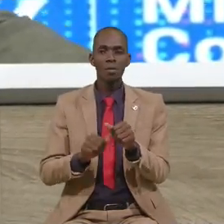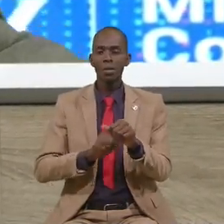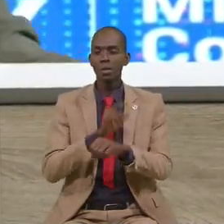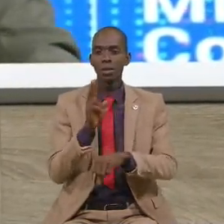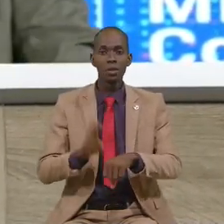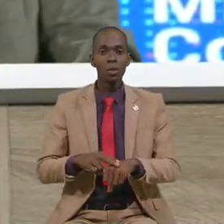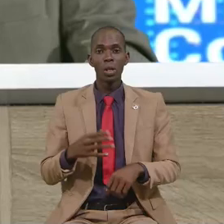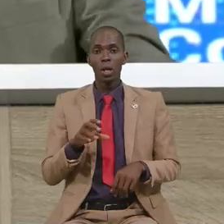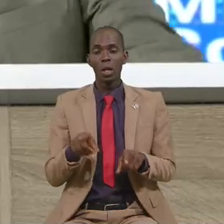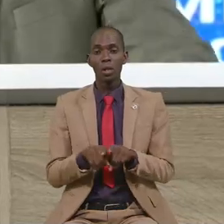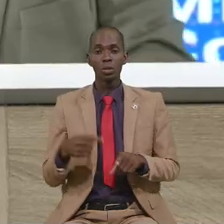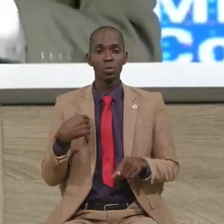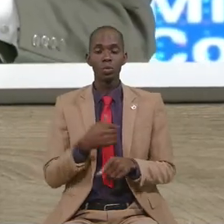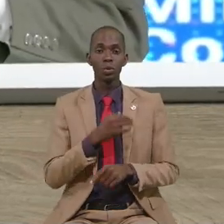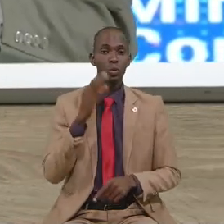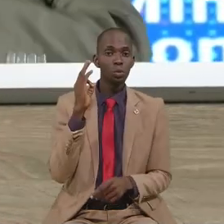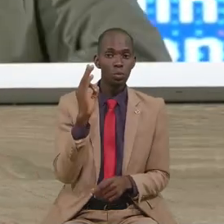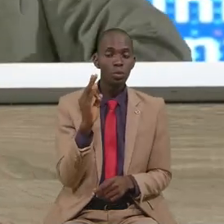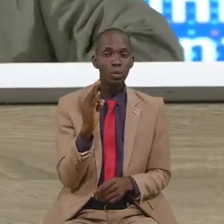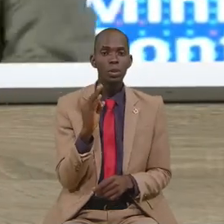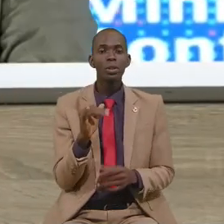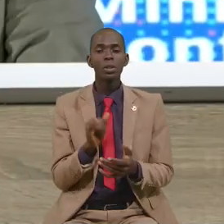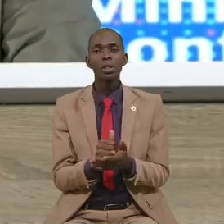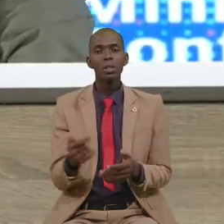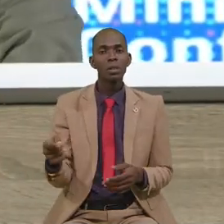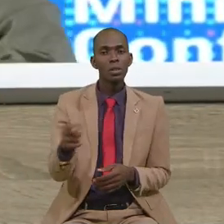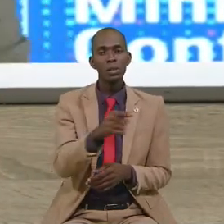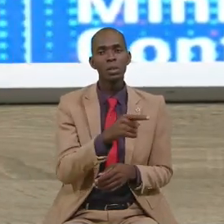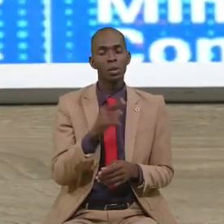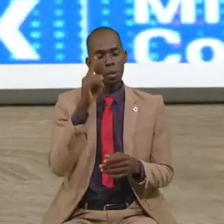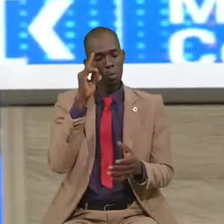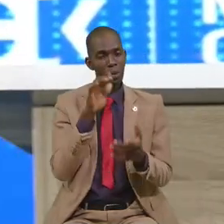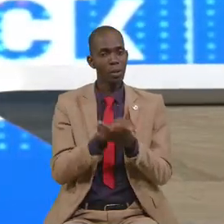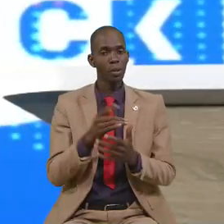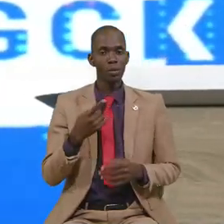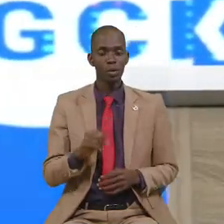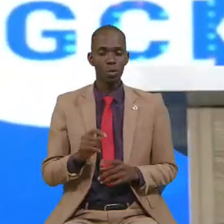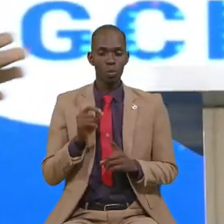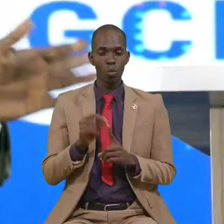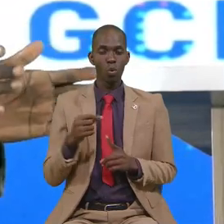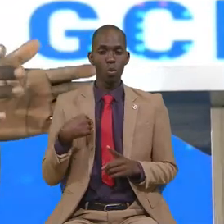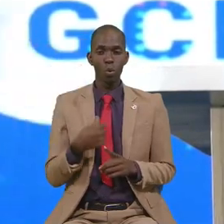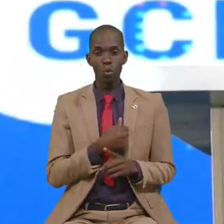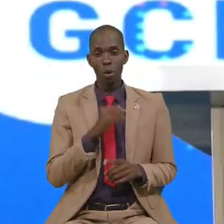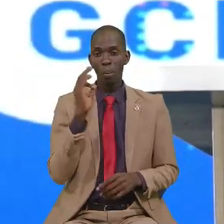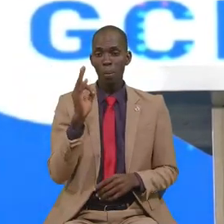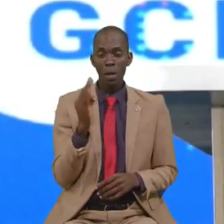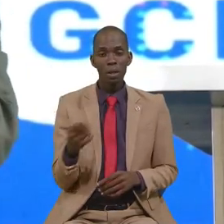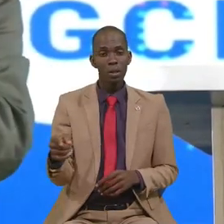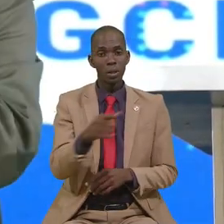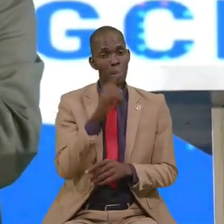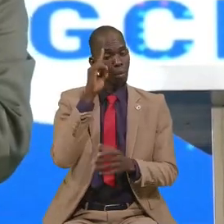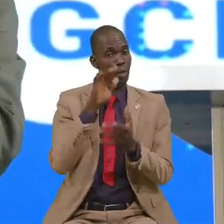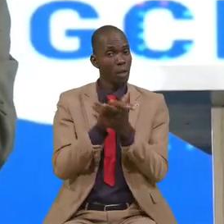preach that they will believe the word we're preaching. And when they believe, they'll be saved, they'll